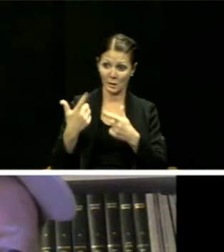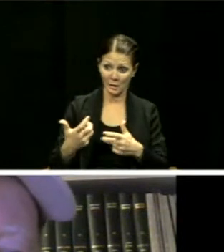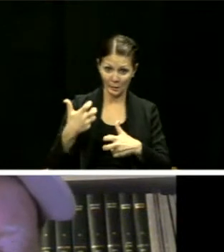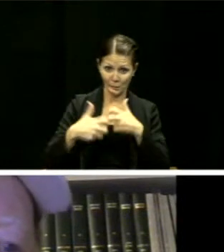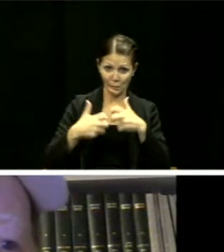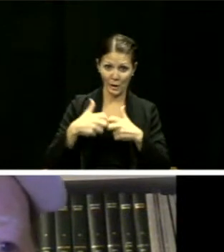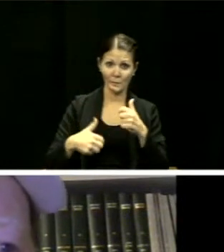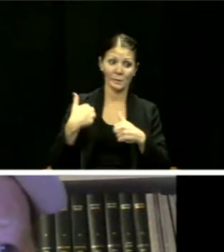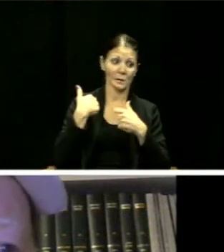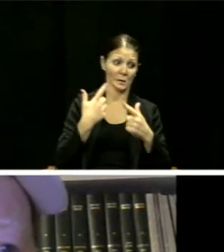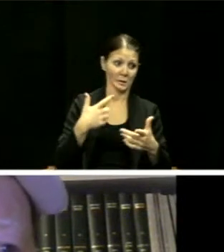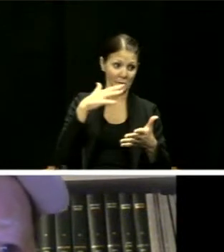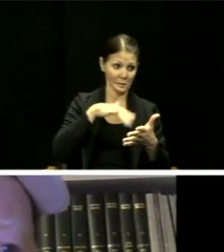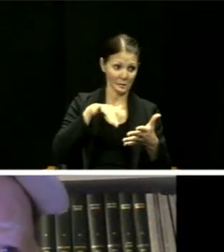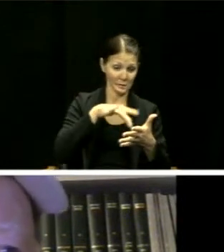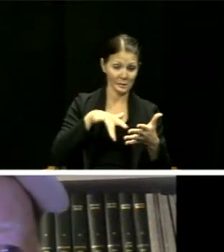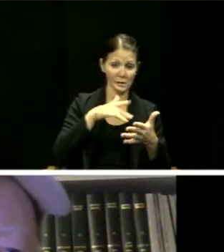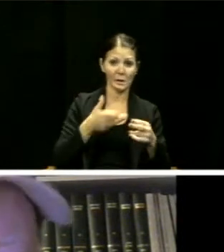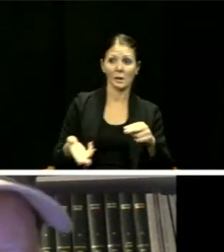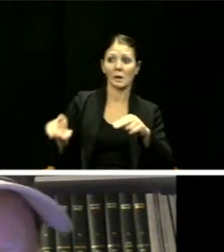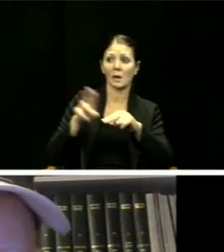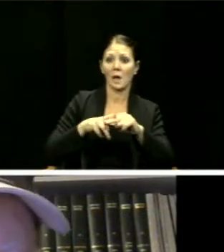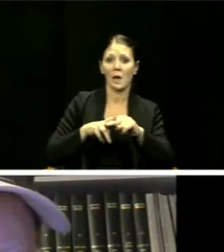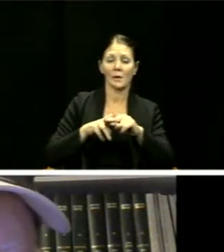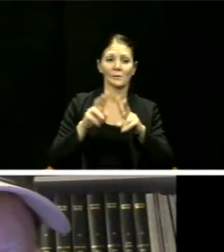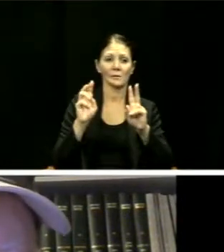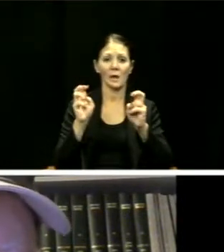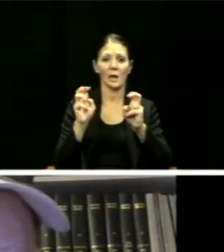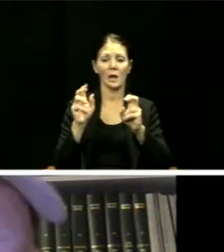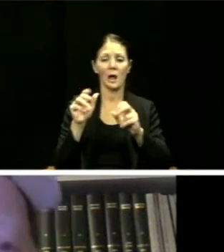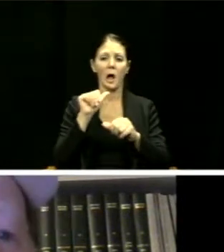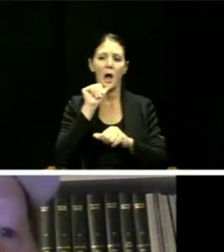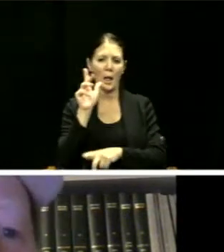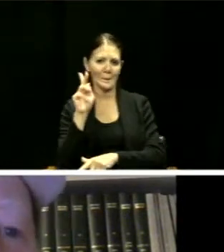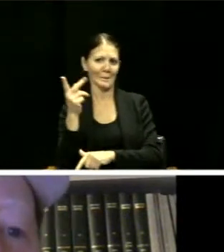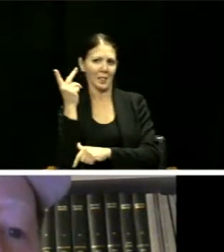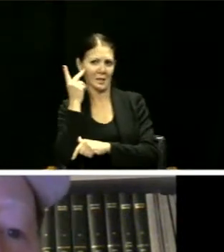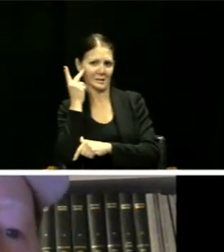an unpoliticized view of climate change.